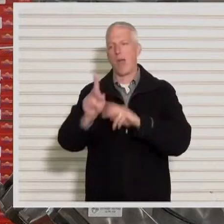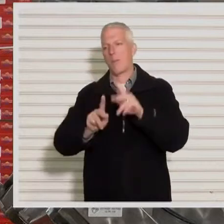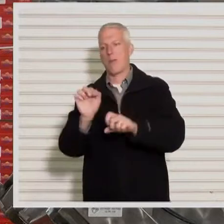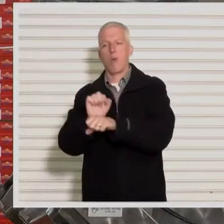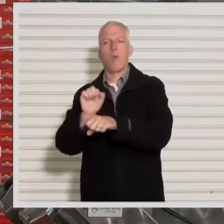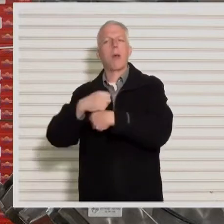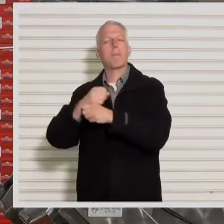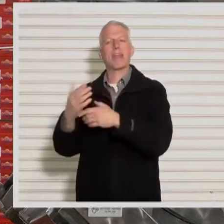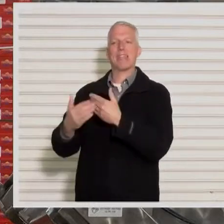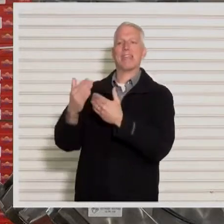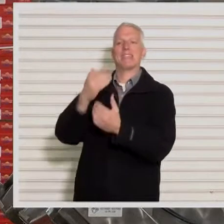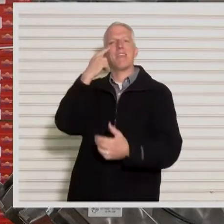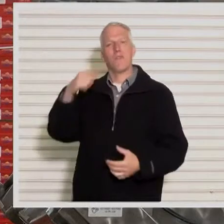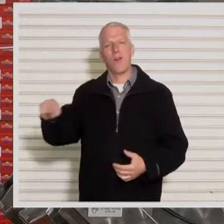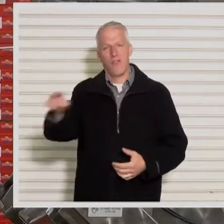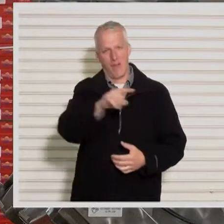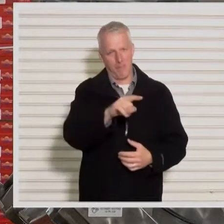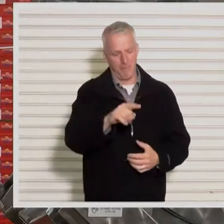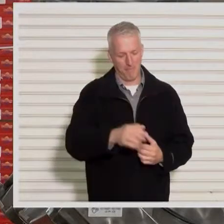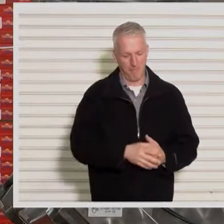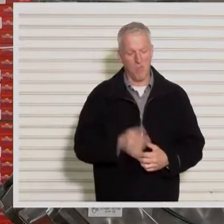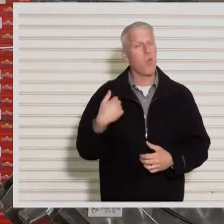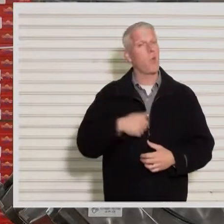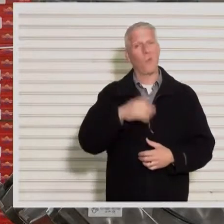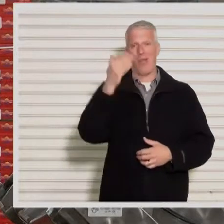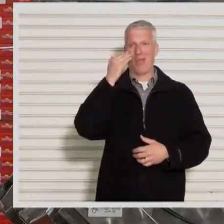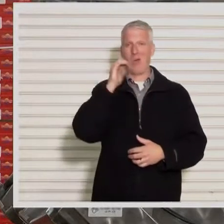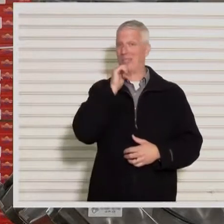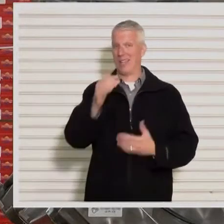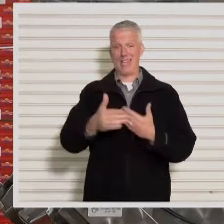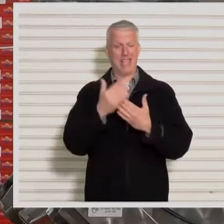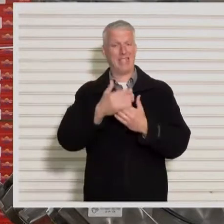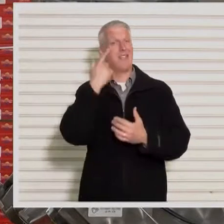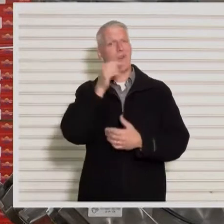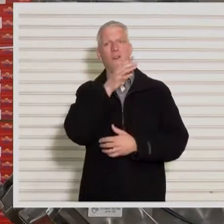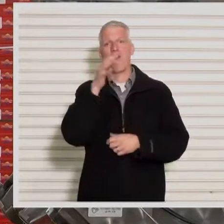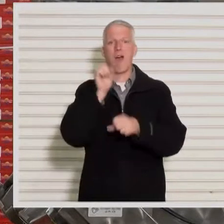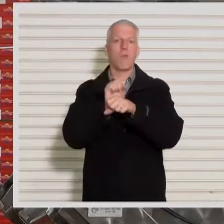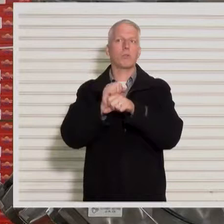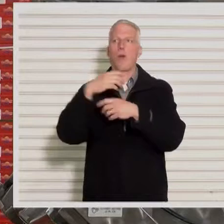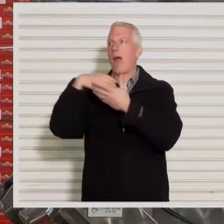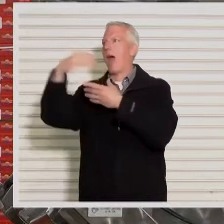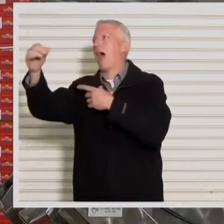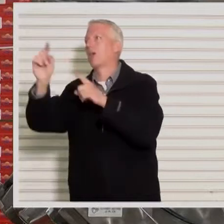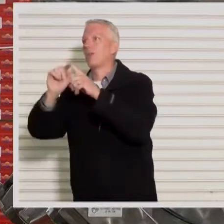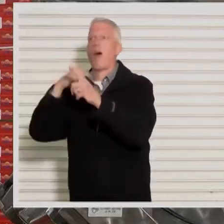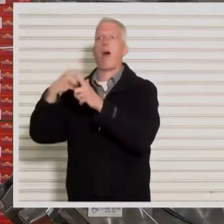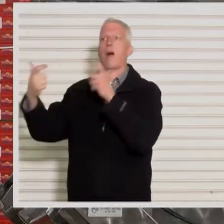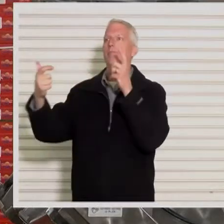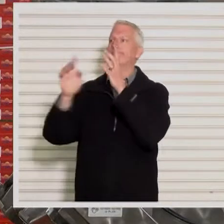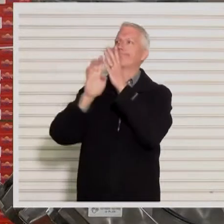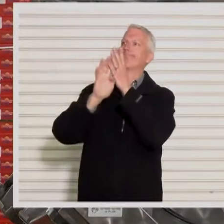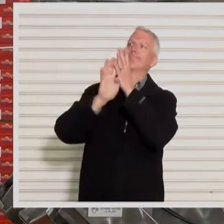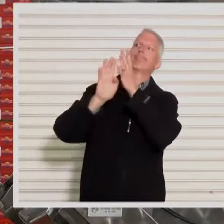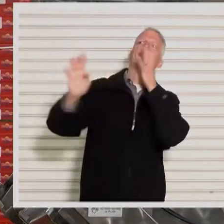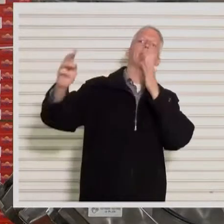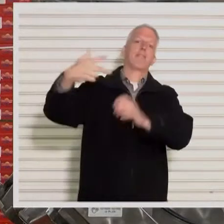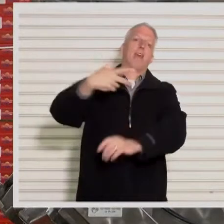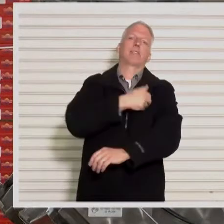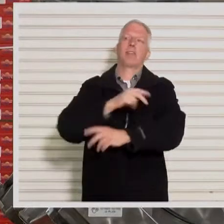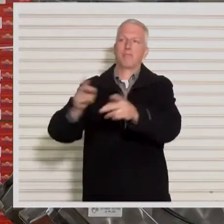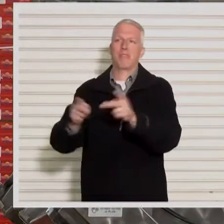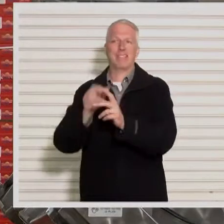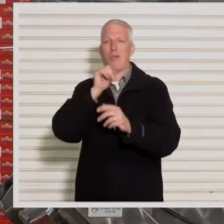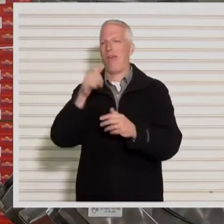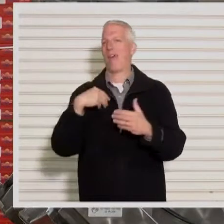possible. We know that it's not easy for the farm workers to get out to our mass vaccination sites that are fixed sites. They don't